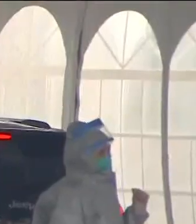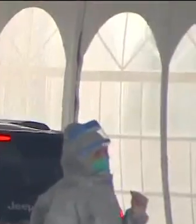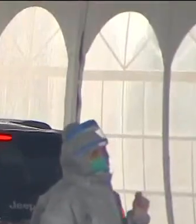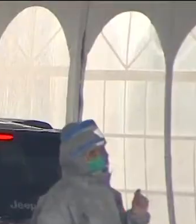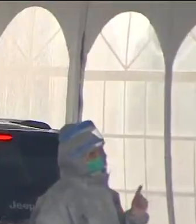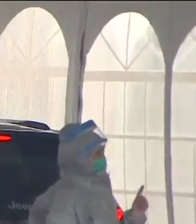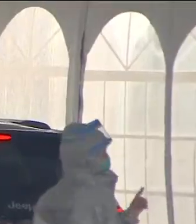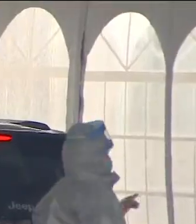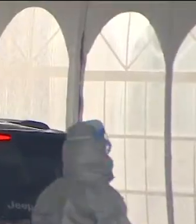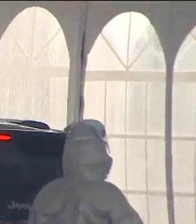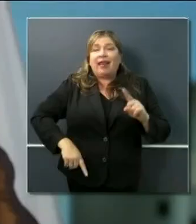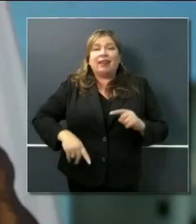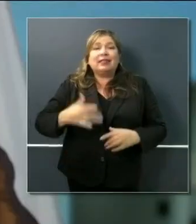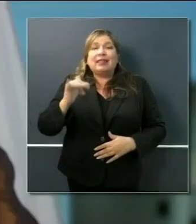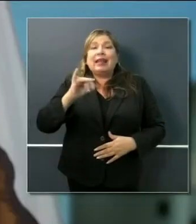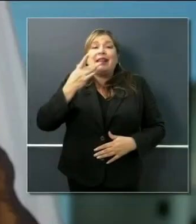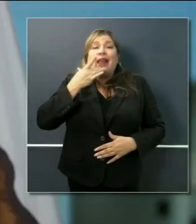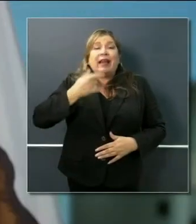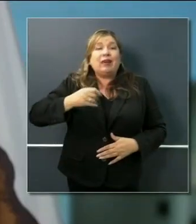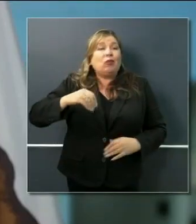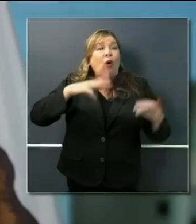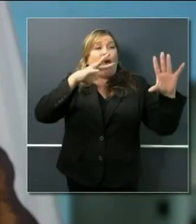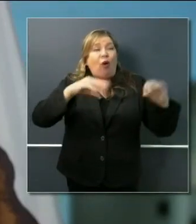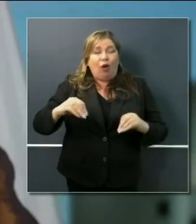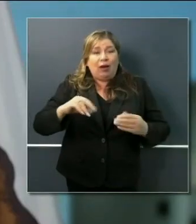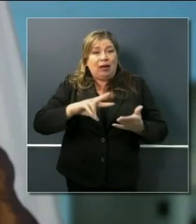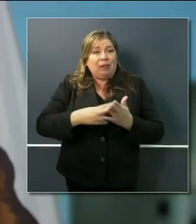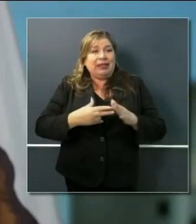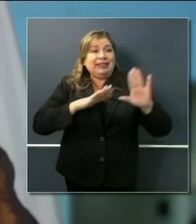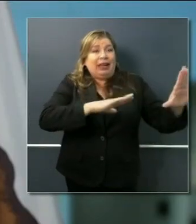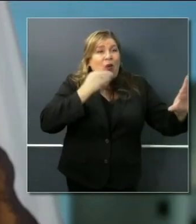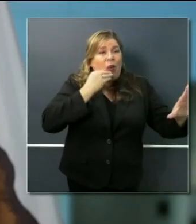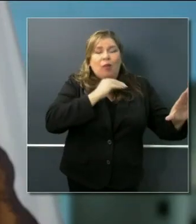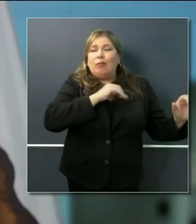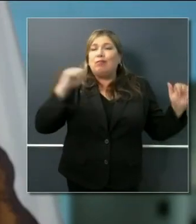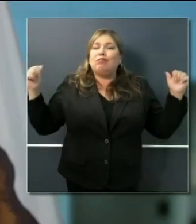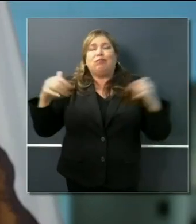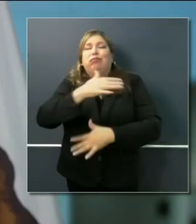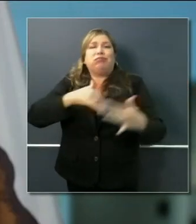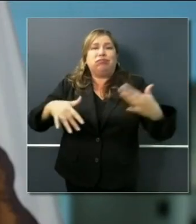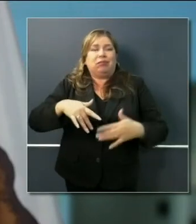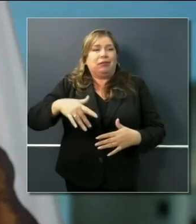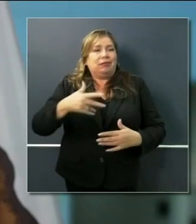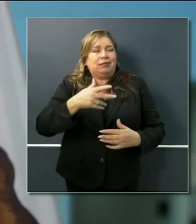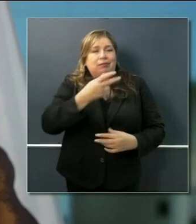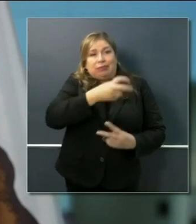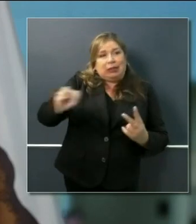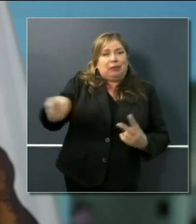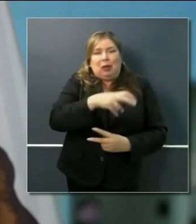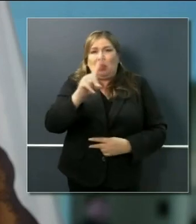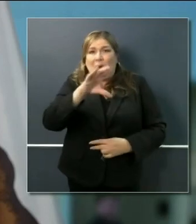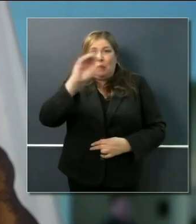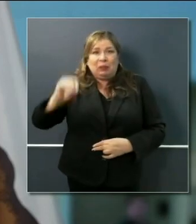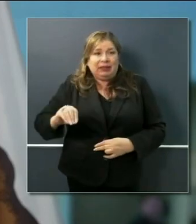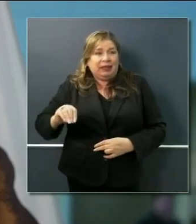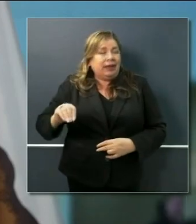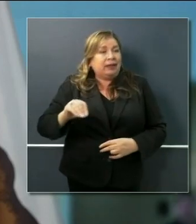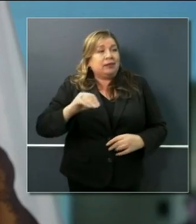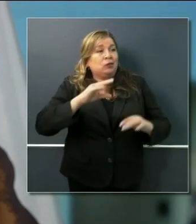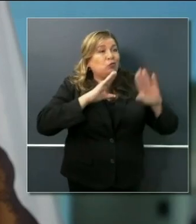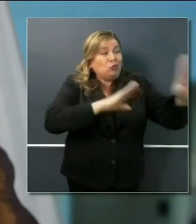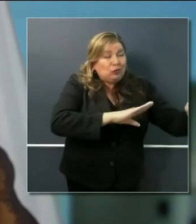would argue it's more like a dimmer. And that dimmer is about what I was talking about, this toggling back and forth between